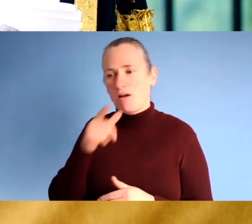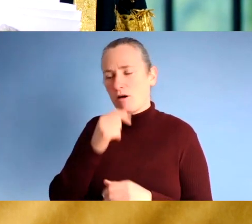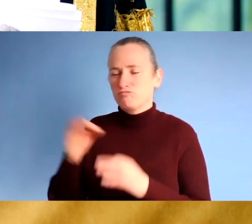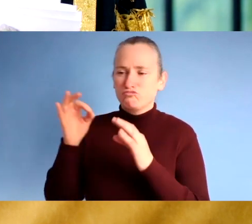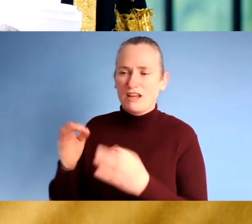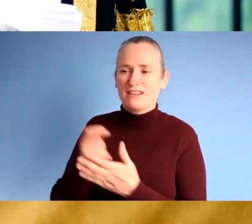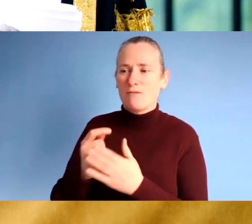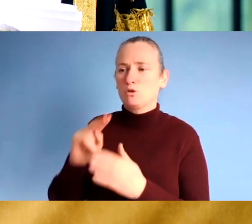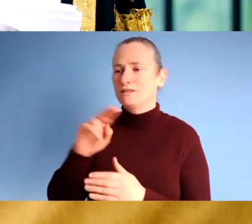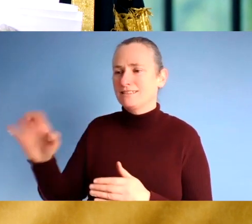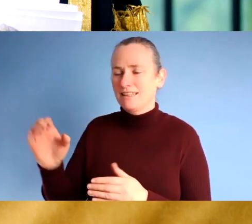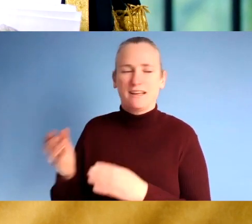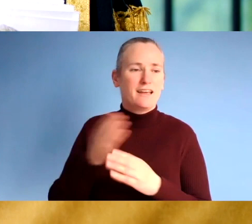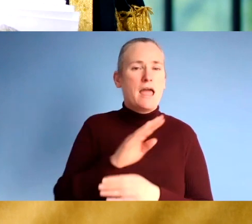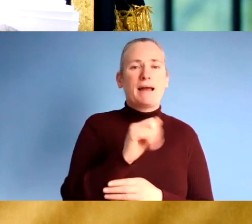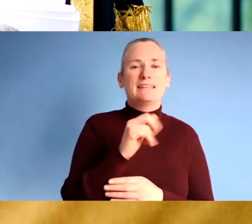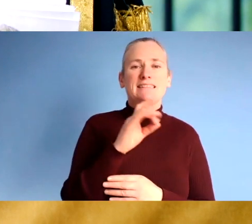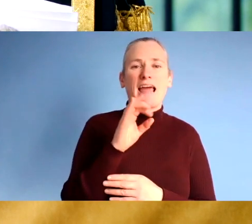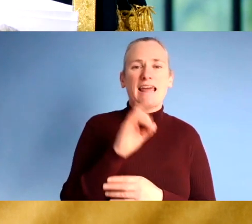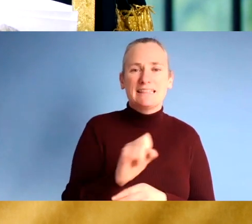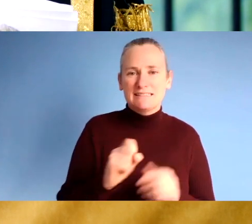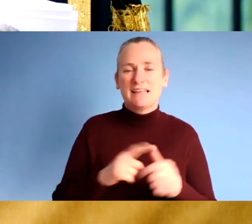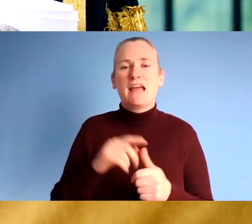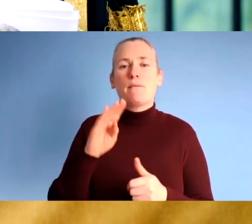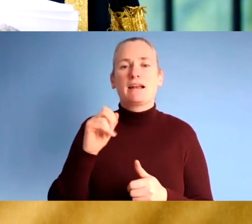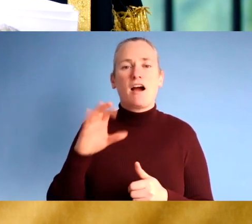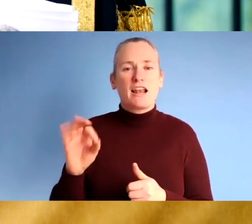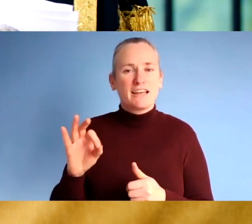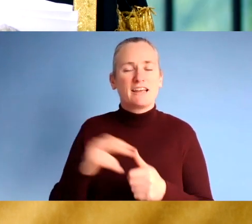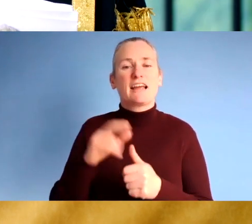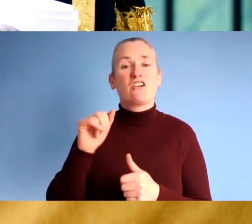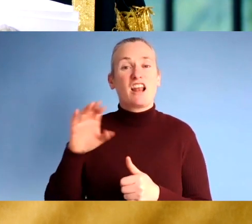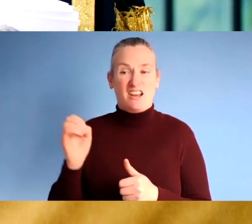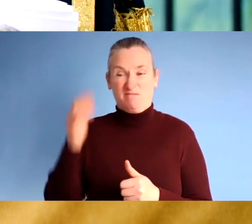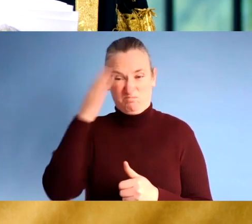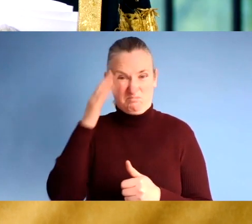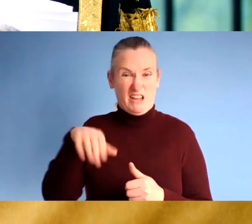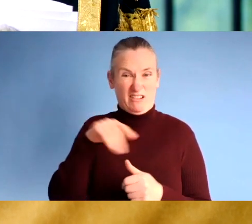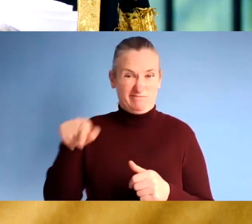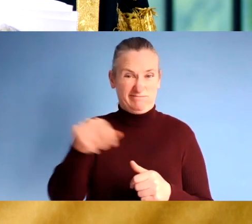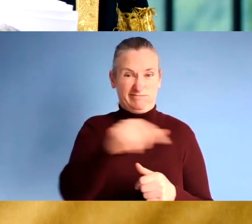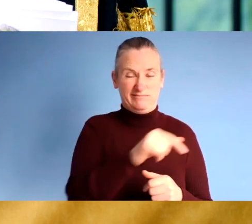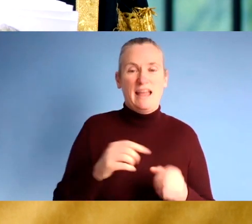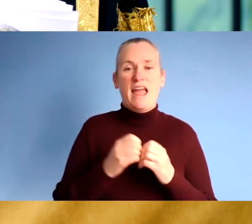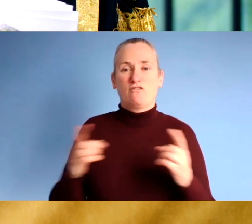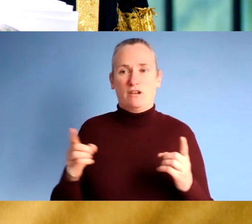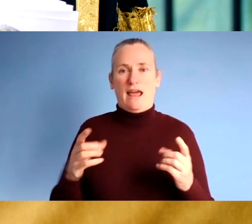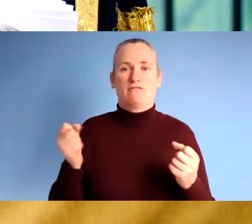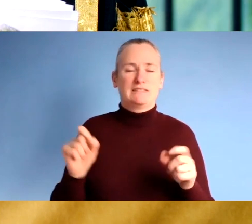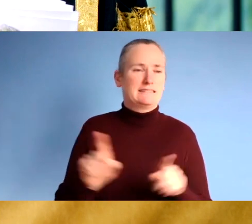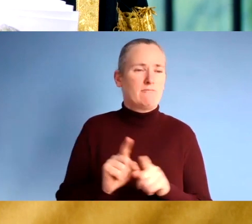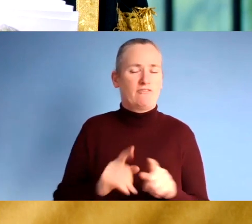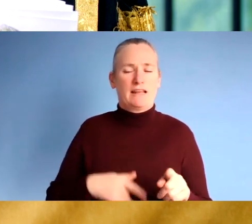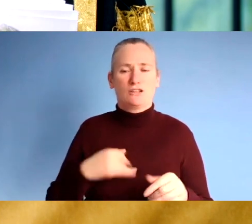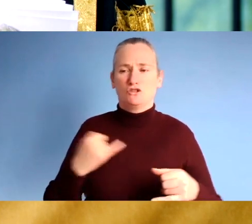they had at University College Cork. I've been in Ballinskellig, Ballincollig, Carrigaline, in places in the world that are familiar to all of you, where everybody had that